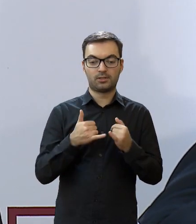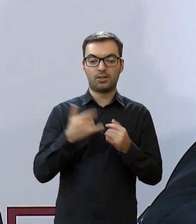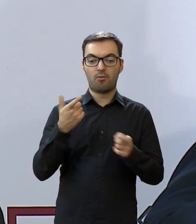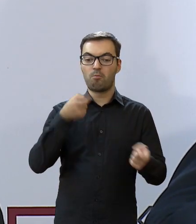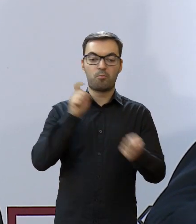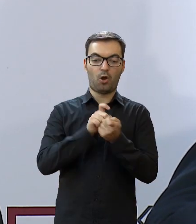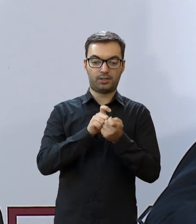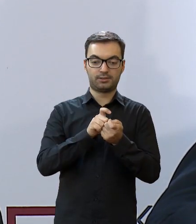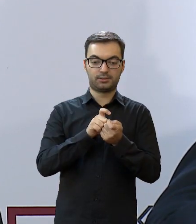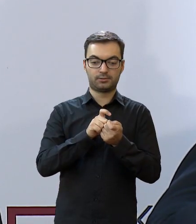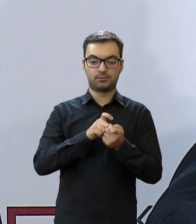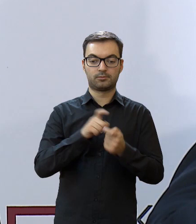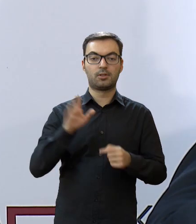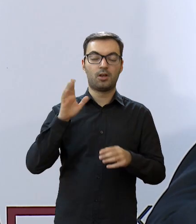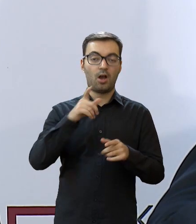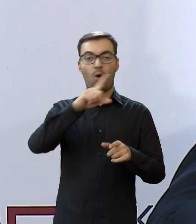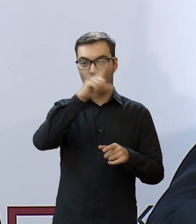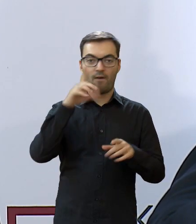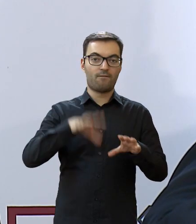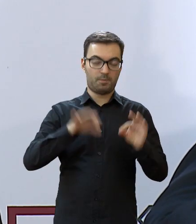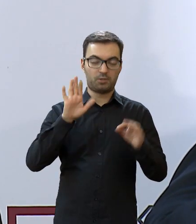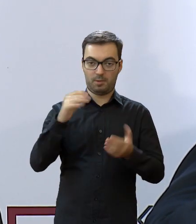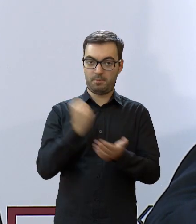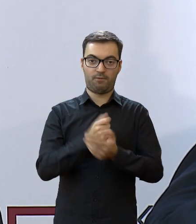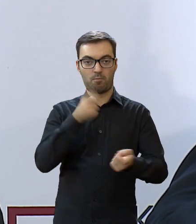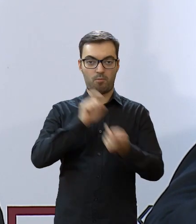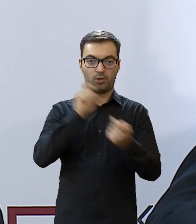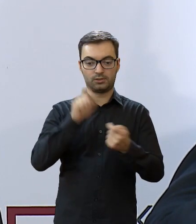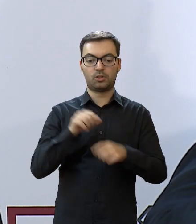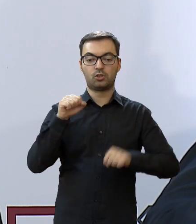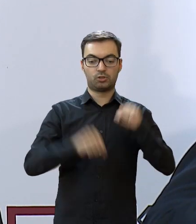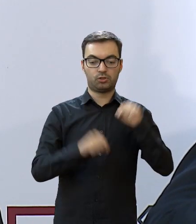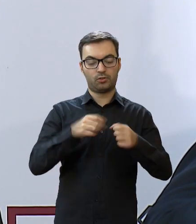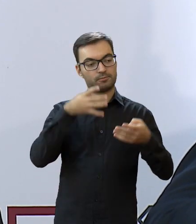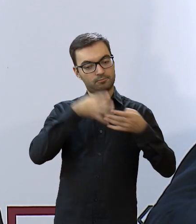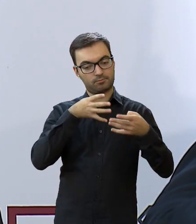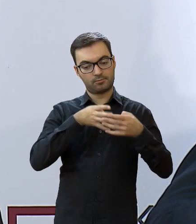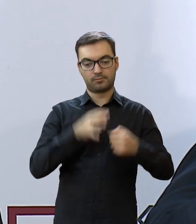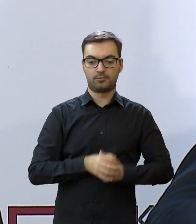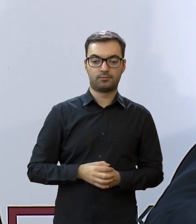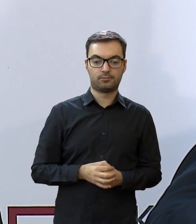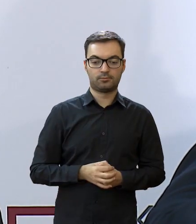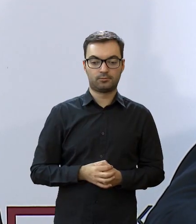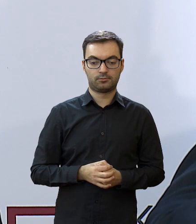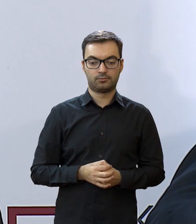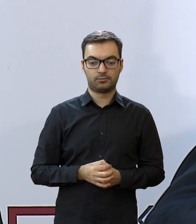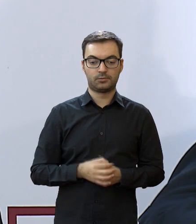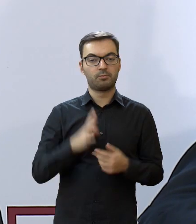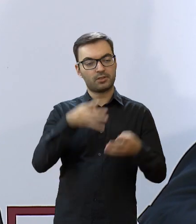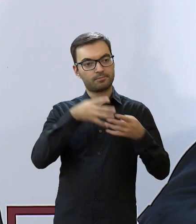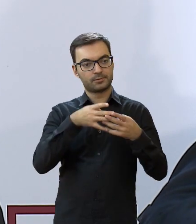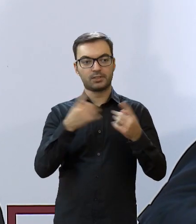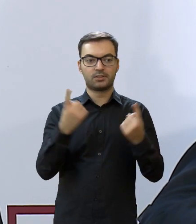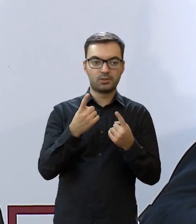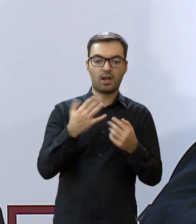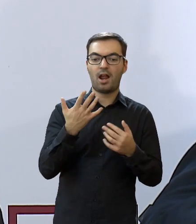voter informs the commission or lodges a complaint